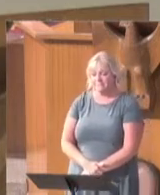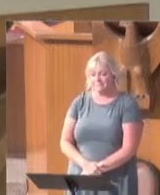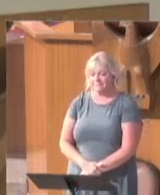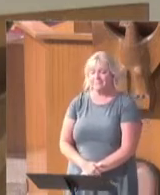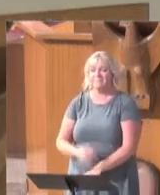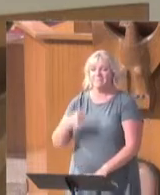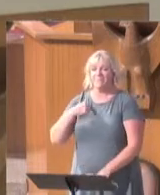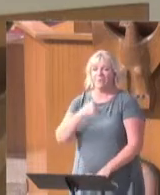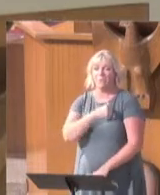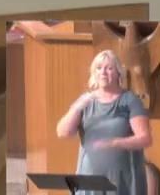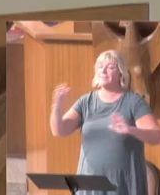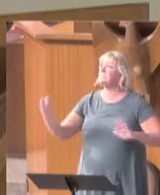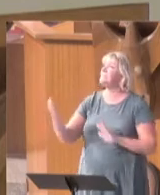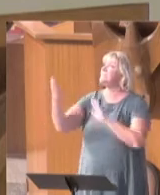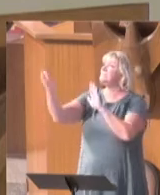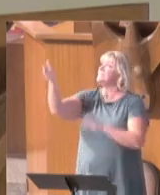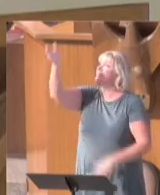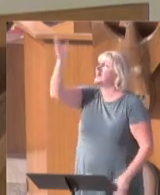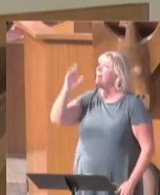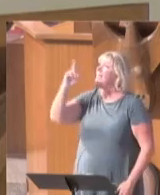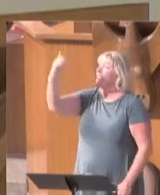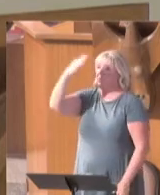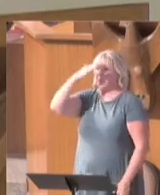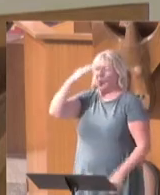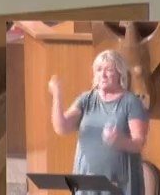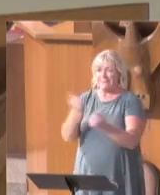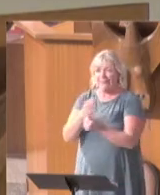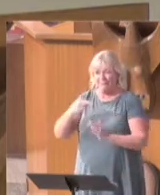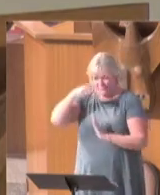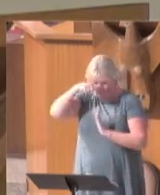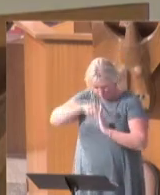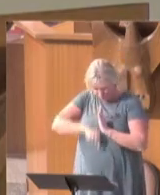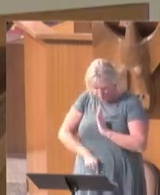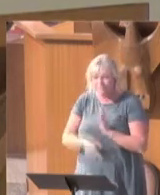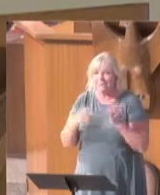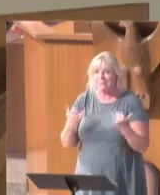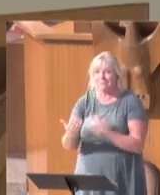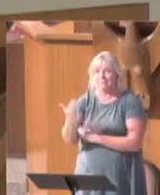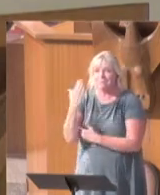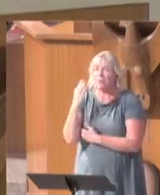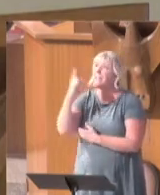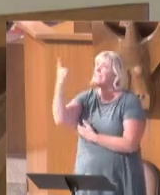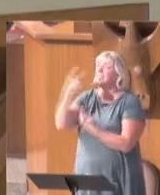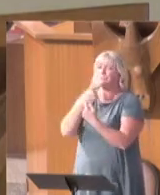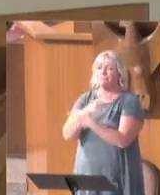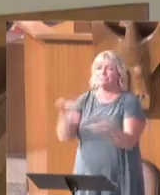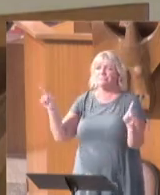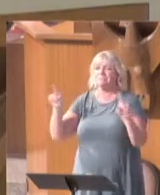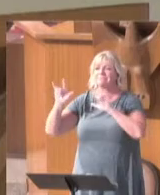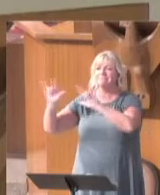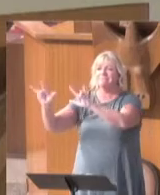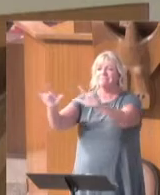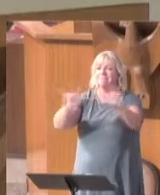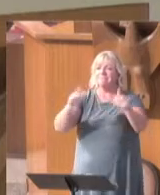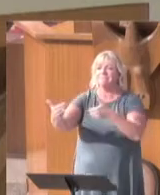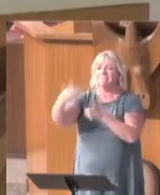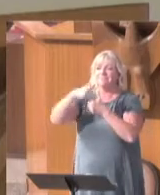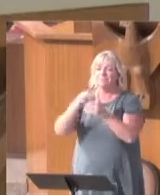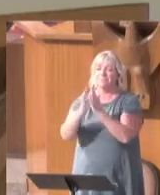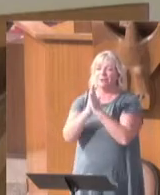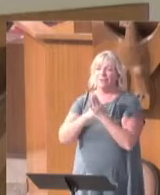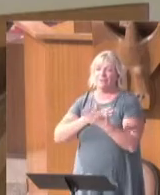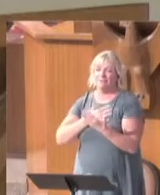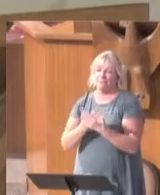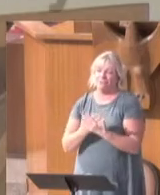Come before a God who knows every part of us and this morning declares that we are loved. Join me in our prayer of